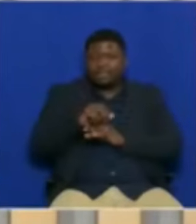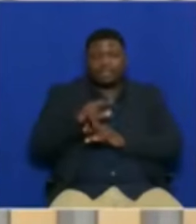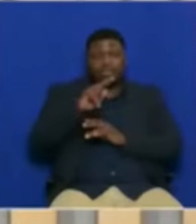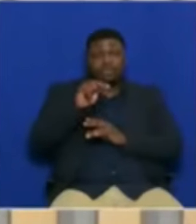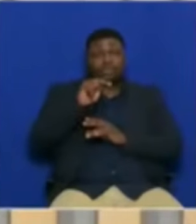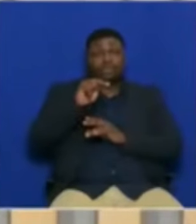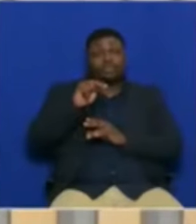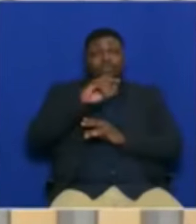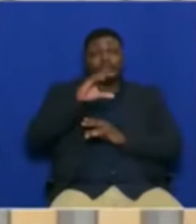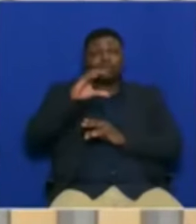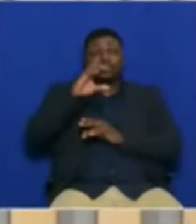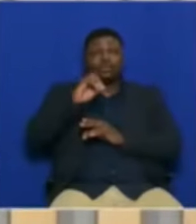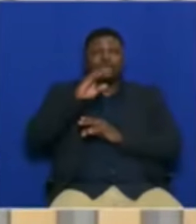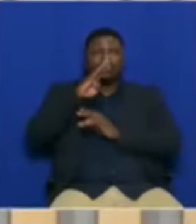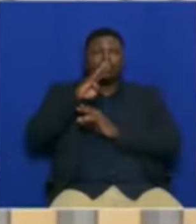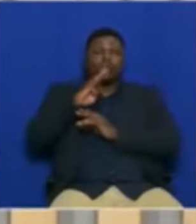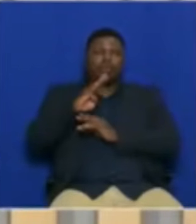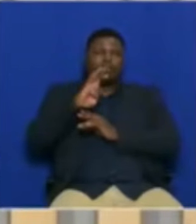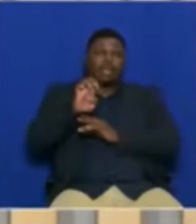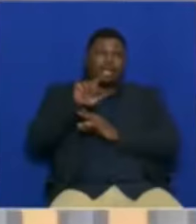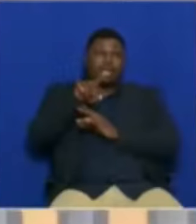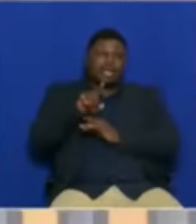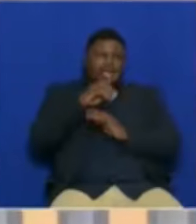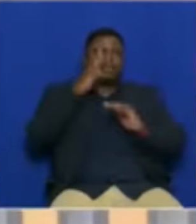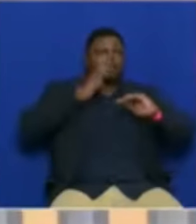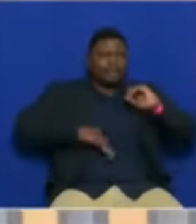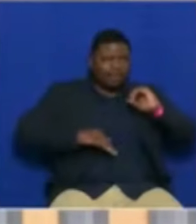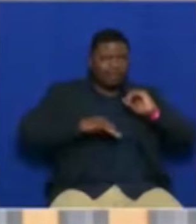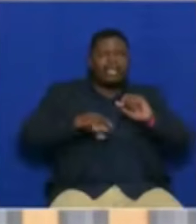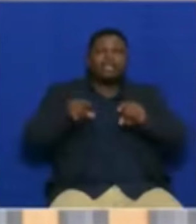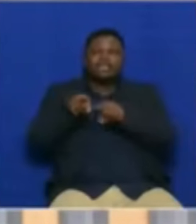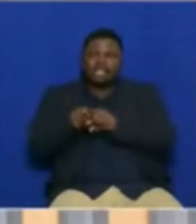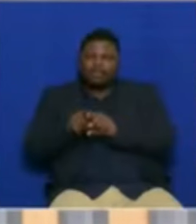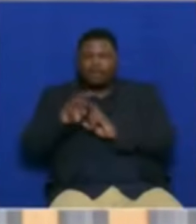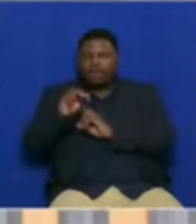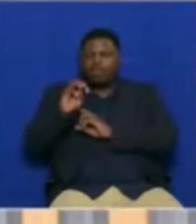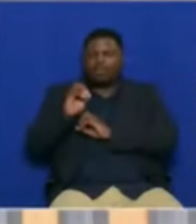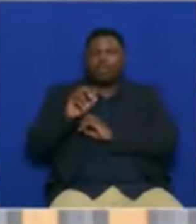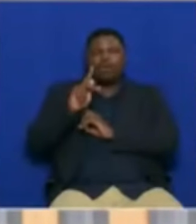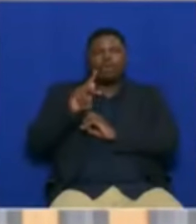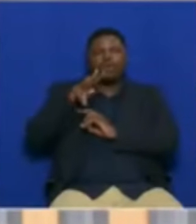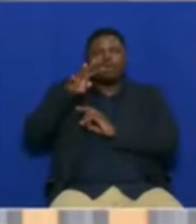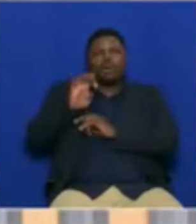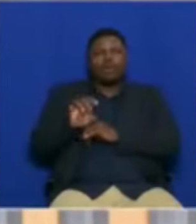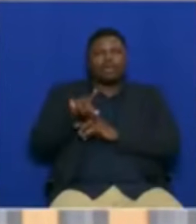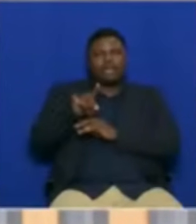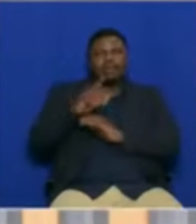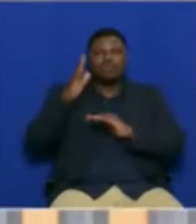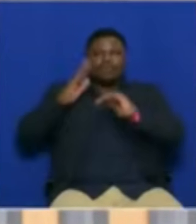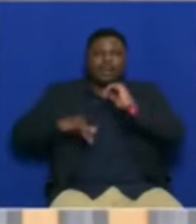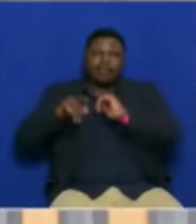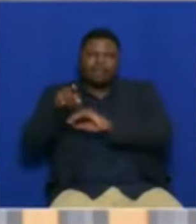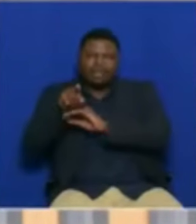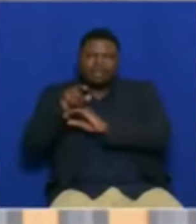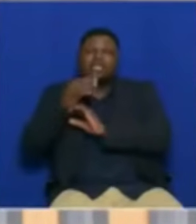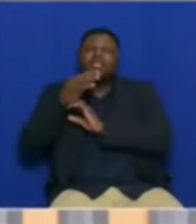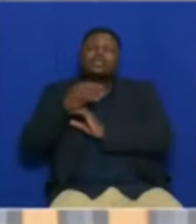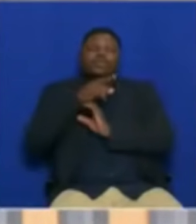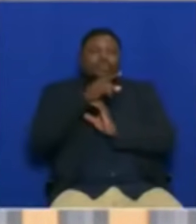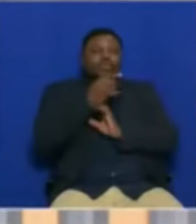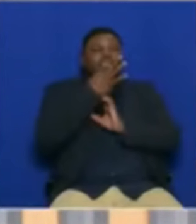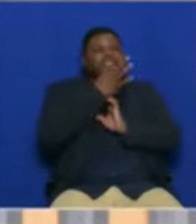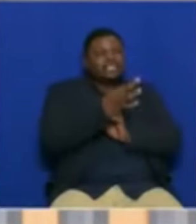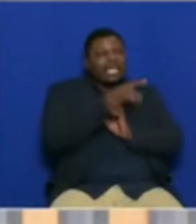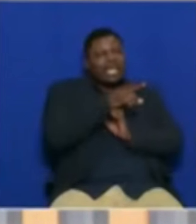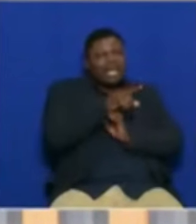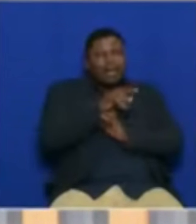issue, is Yes. Ngube and Mukwele. Yes. So according to you, Mukwele has done something wrong Yes. by being put on